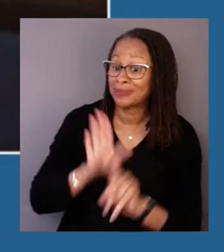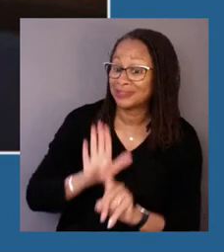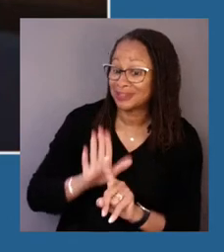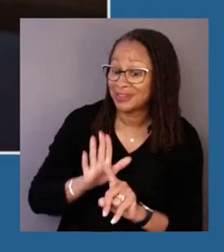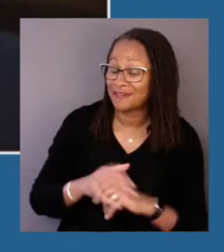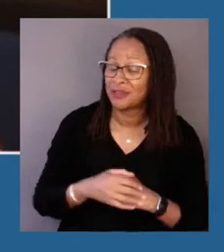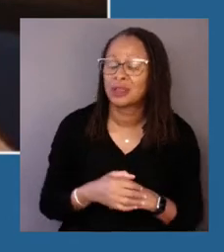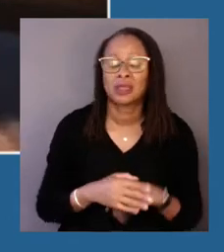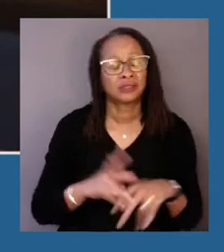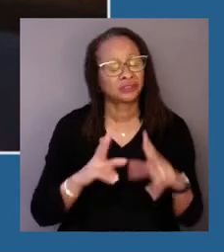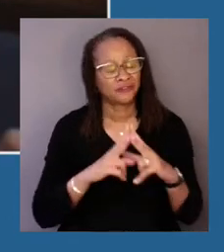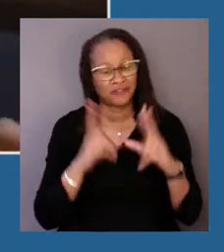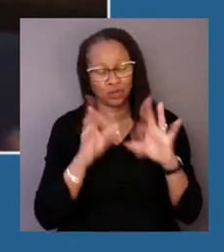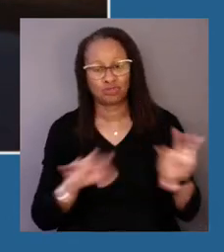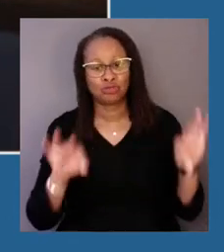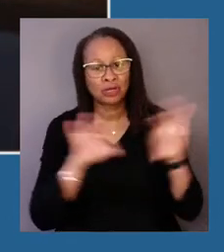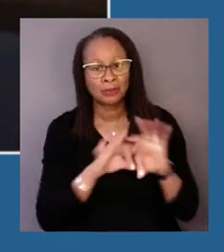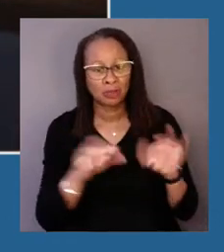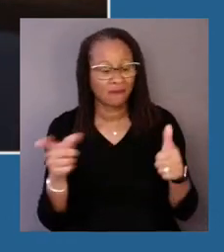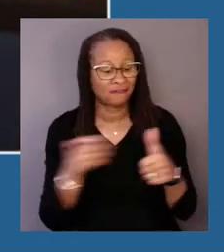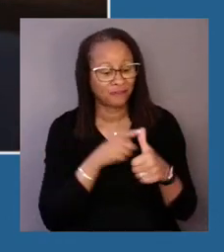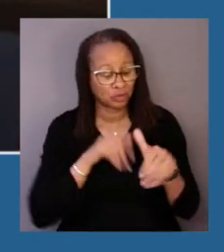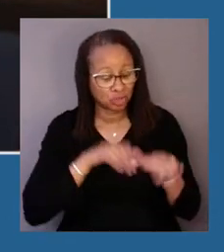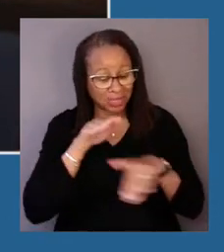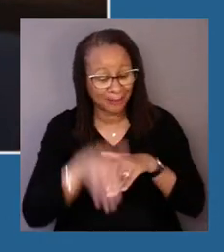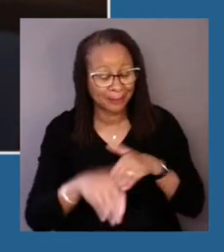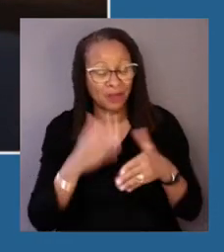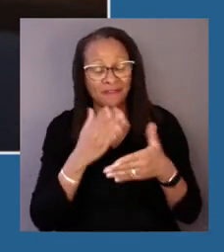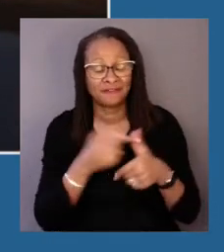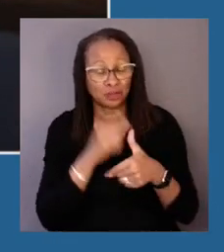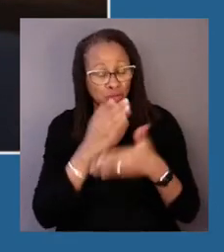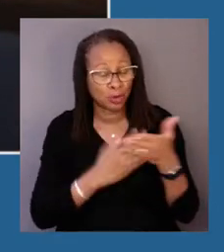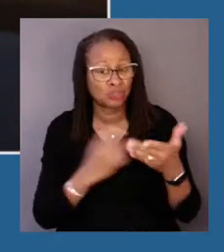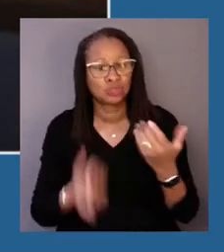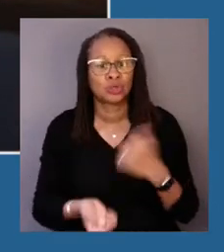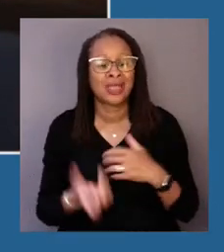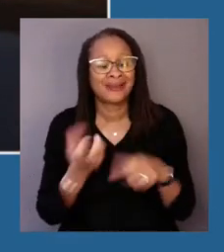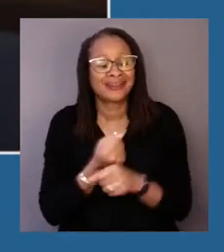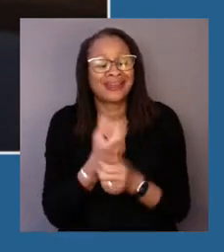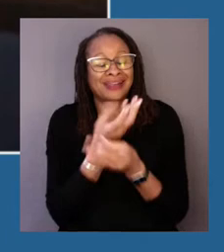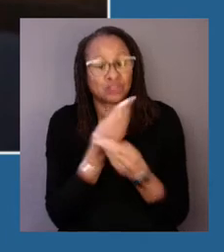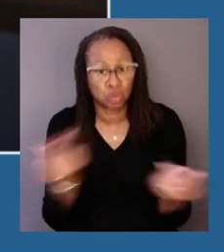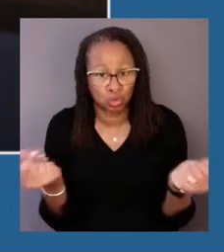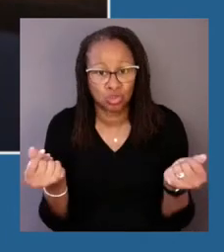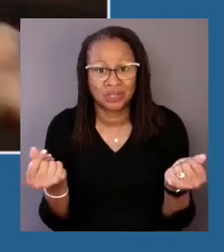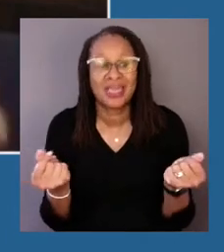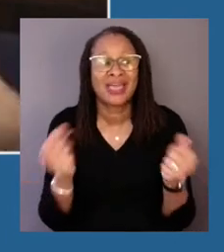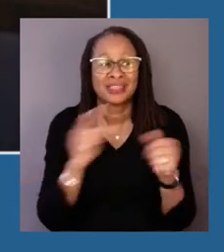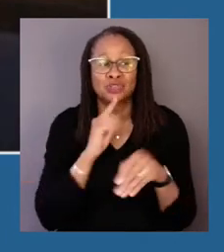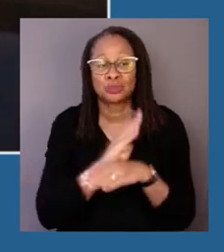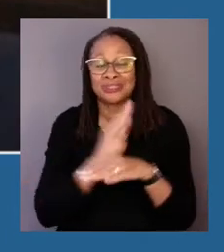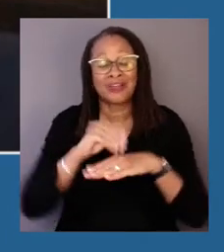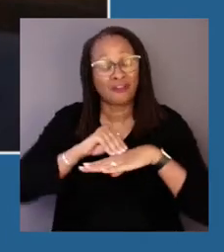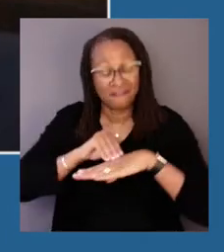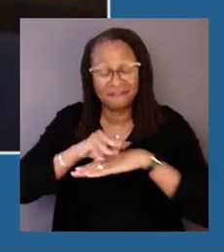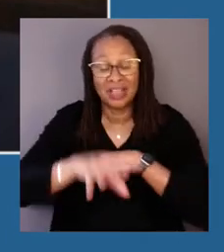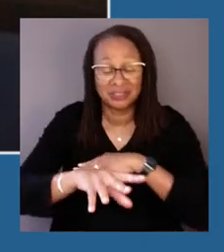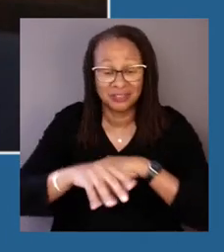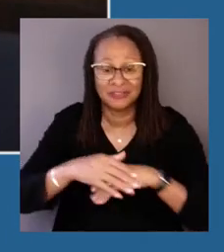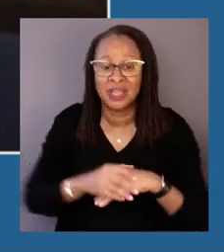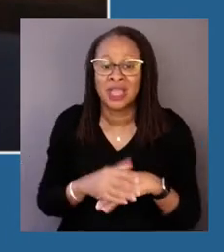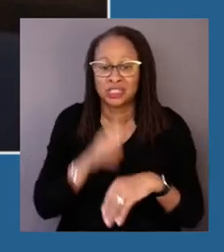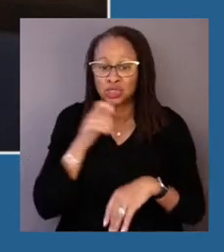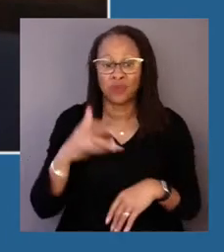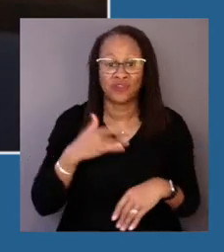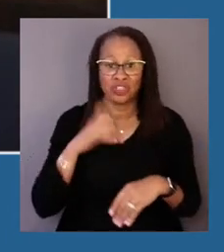really critical first steps to getting to solutions that are actually effective. So I would say, like, don't feel like you have to